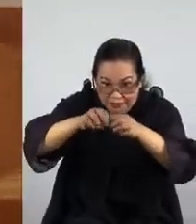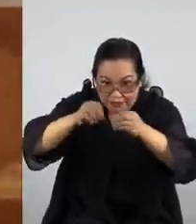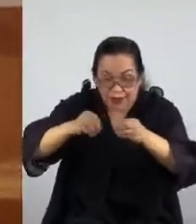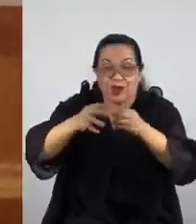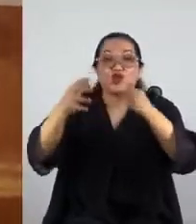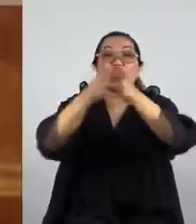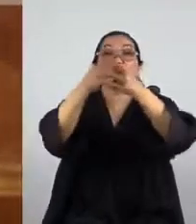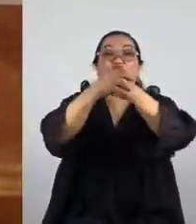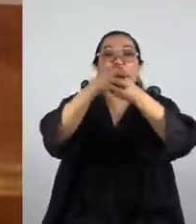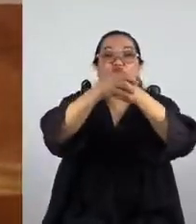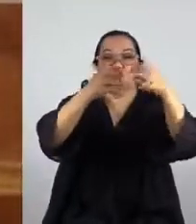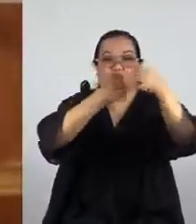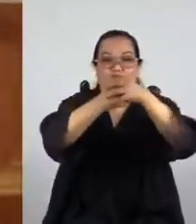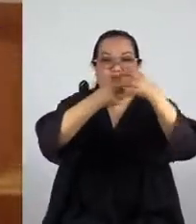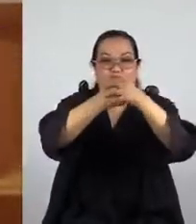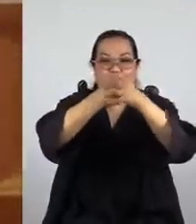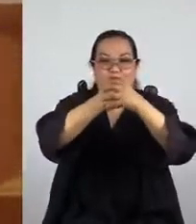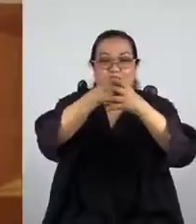because